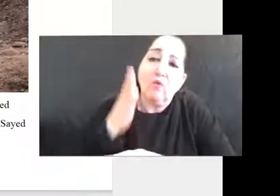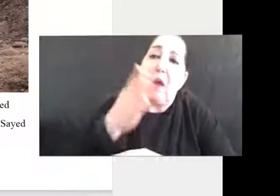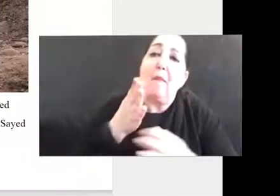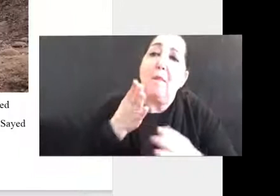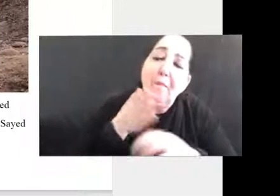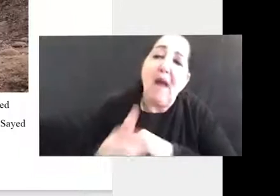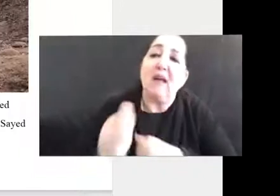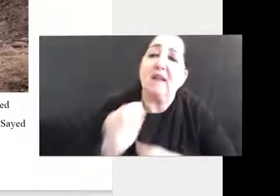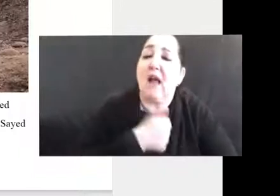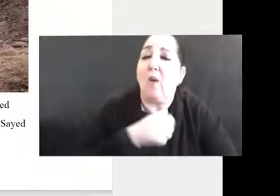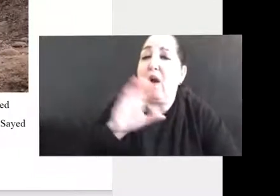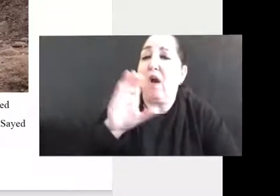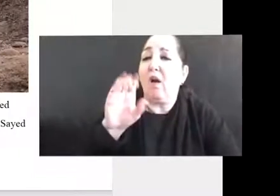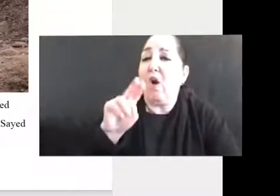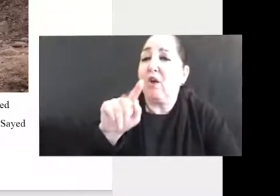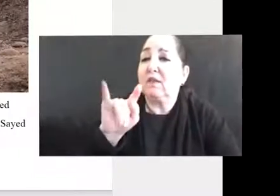the continent and all of that